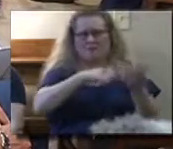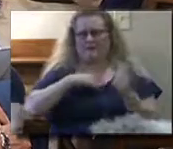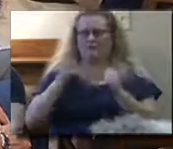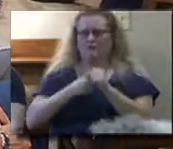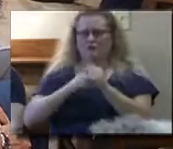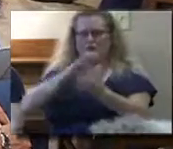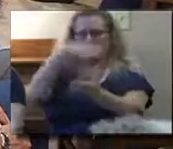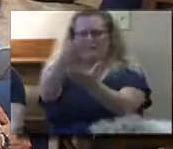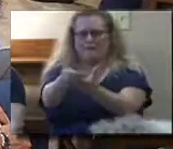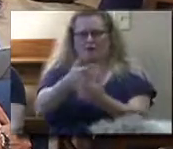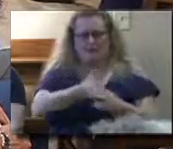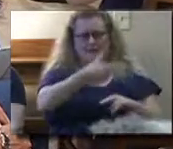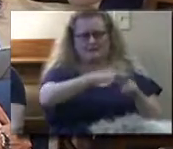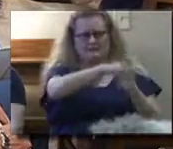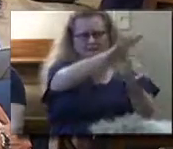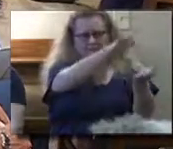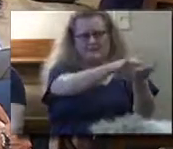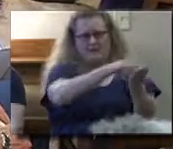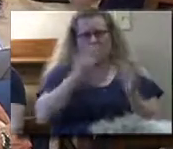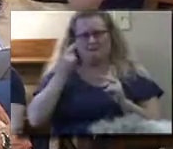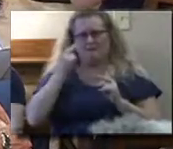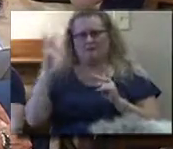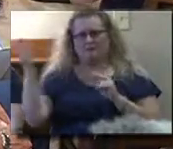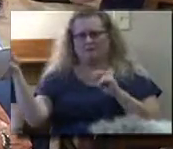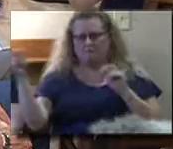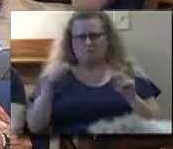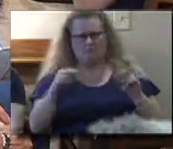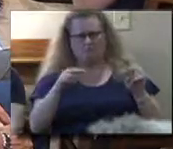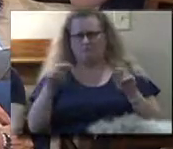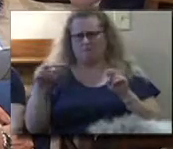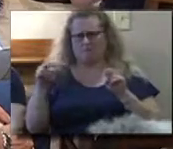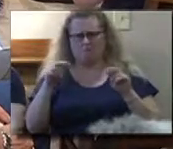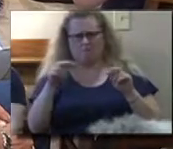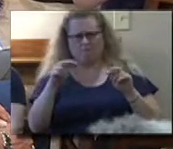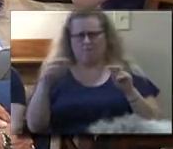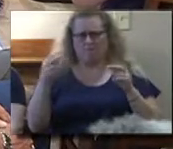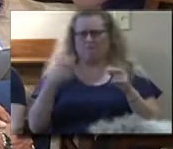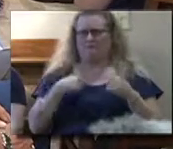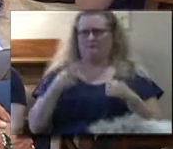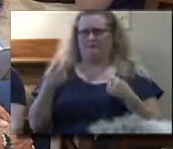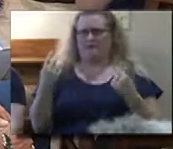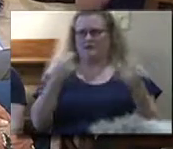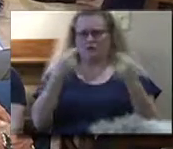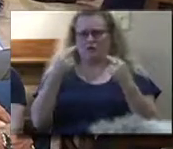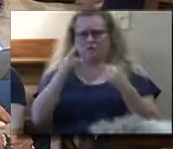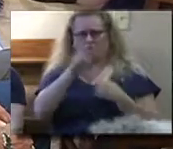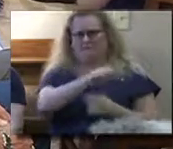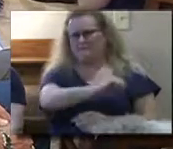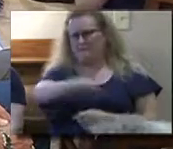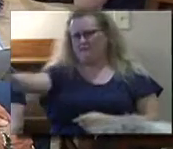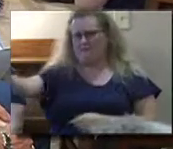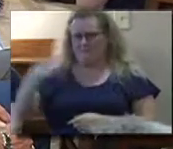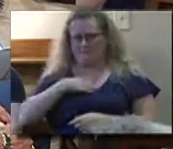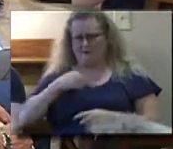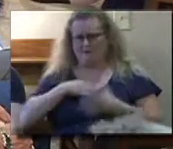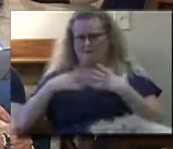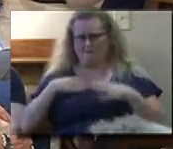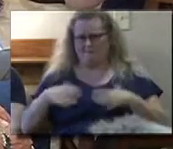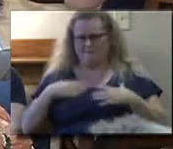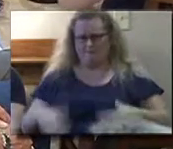get there. The inmates start filing in, and they look odd to me. They're all dressed in white, baggy,